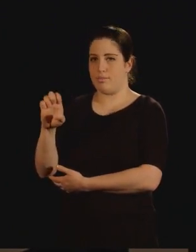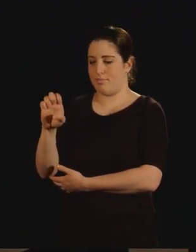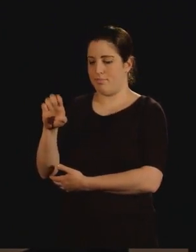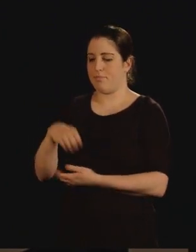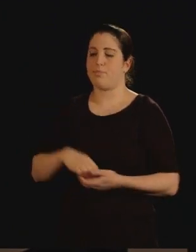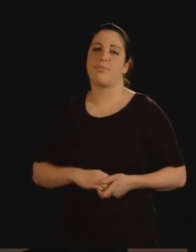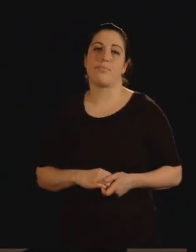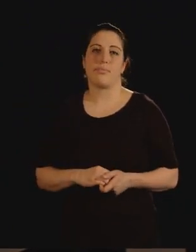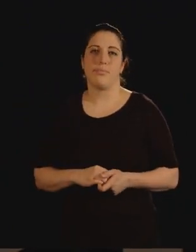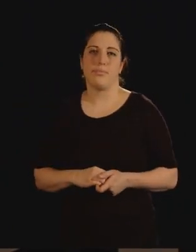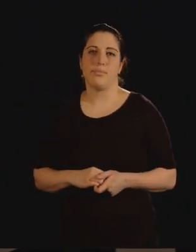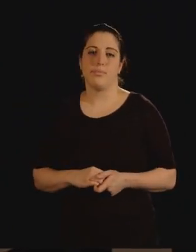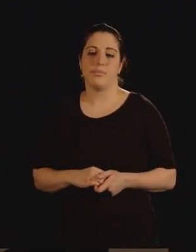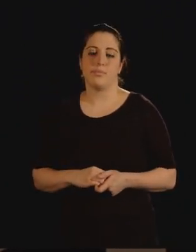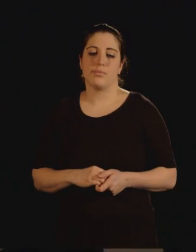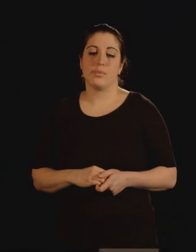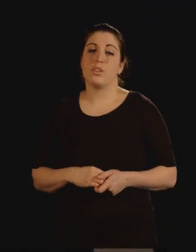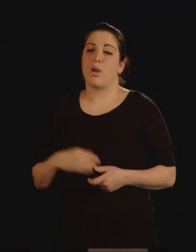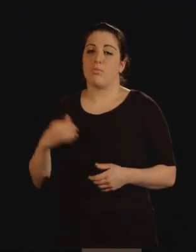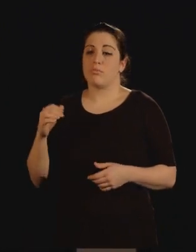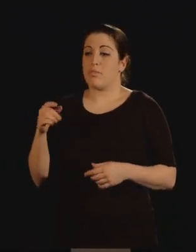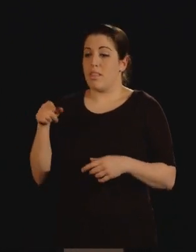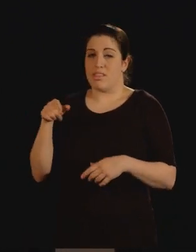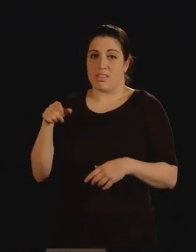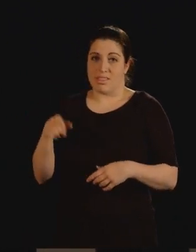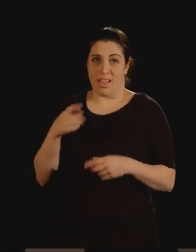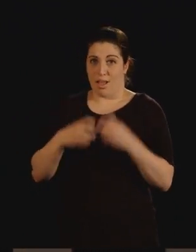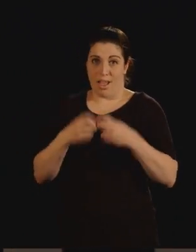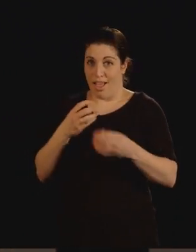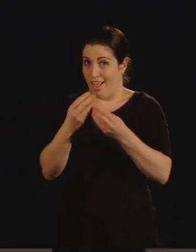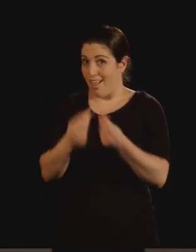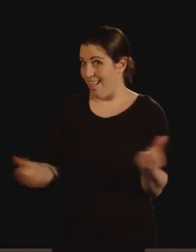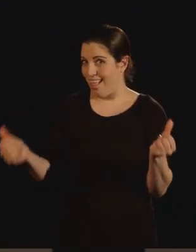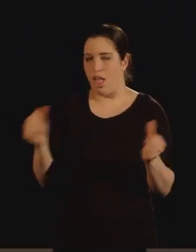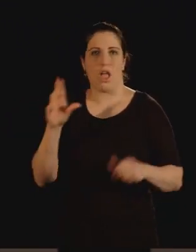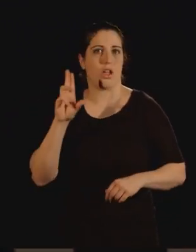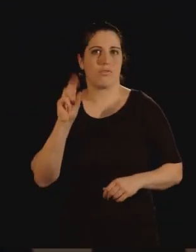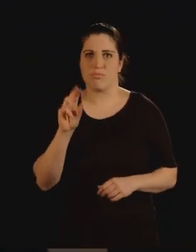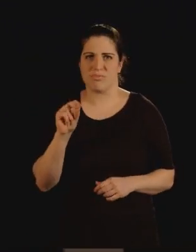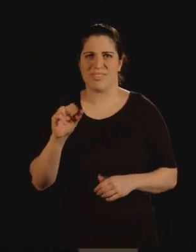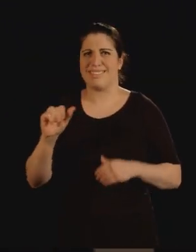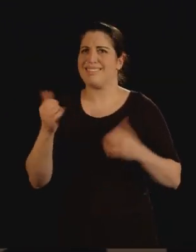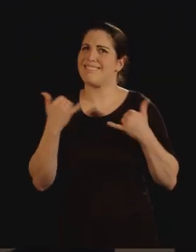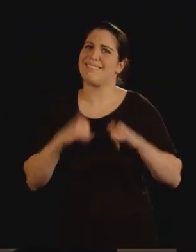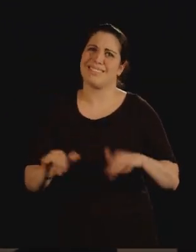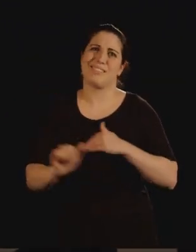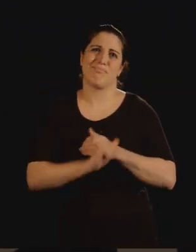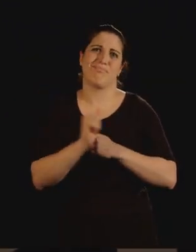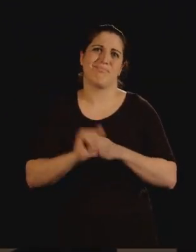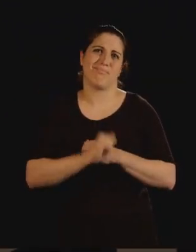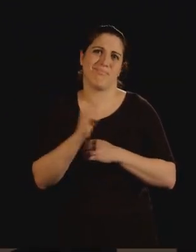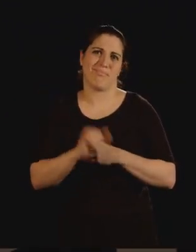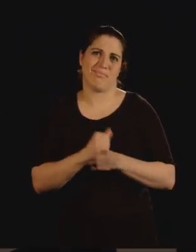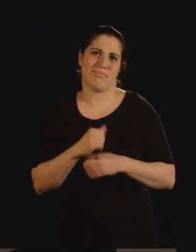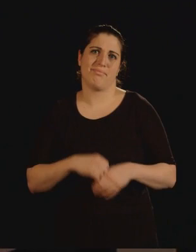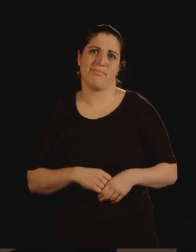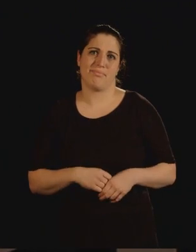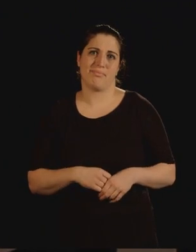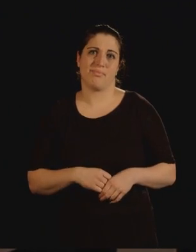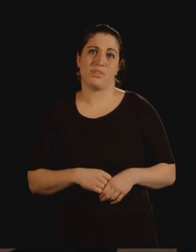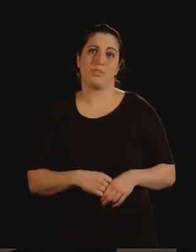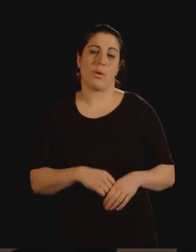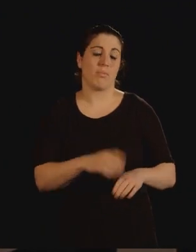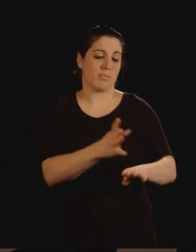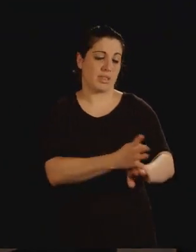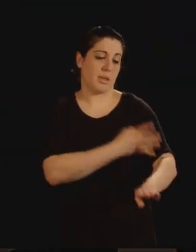Formaldehyde. Essentially, we swapped one set of hazardous problems for another. And since the practice of embalming began in